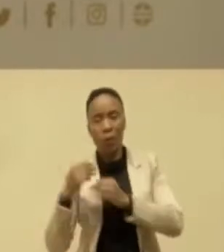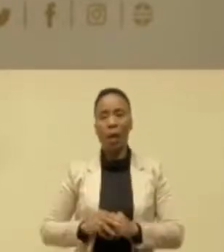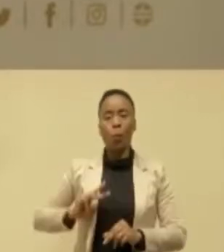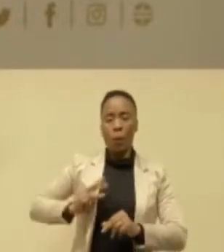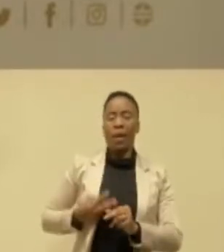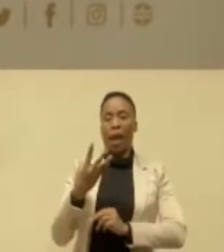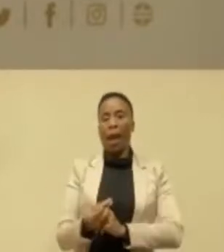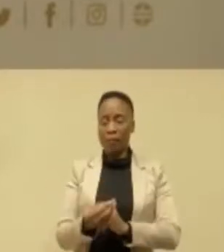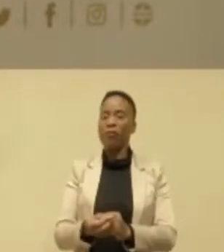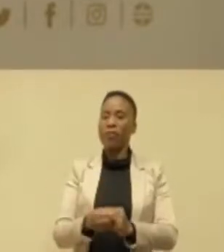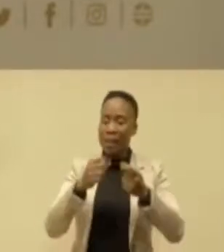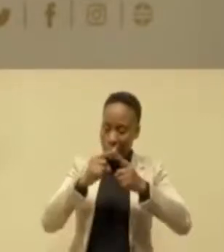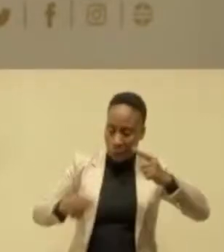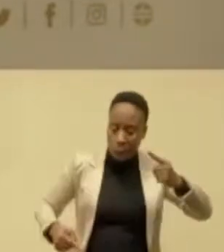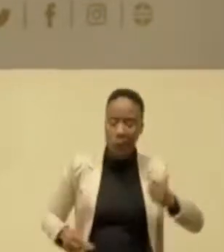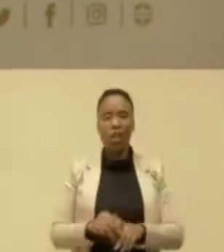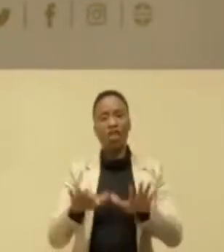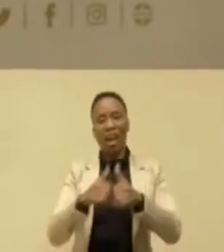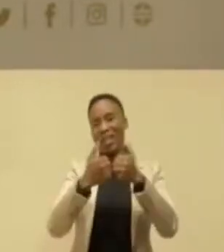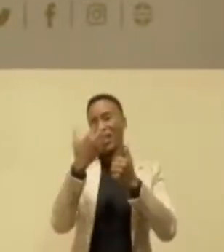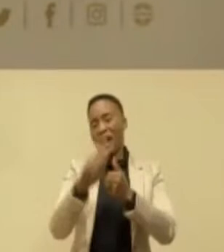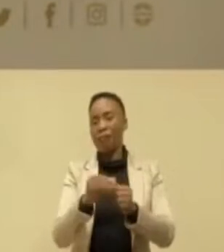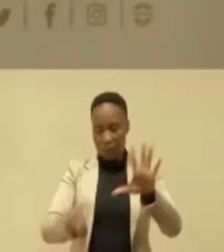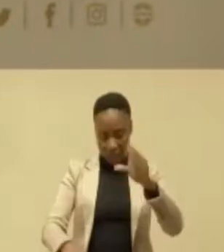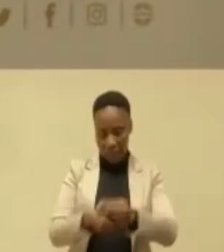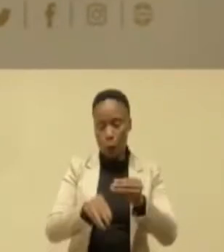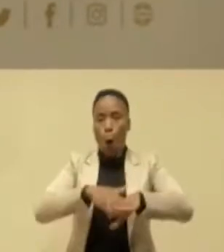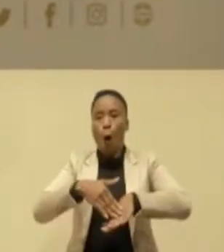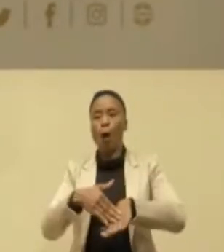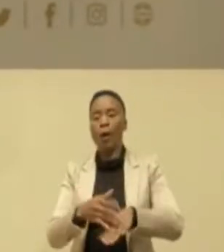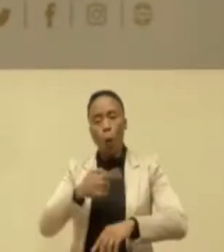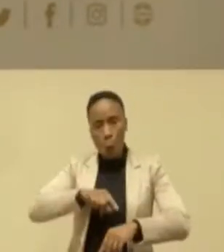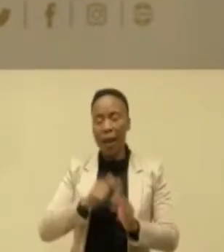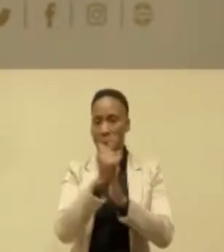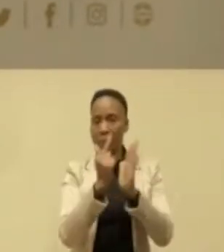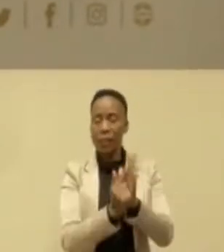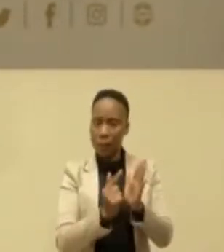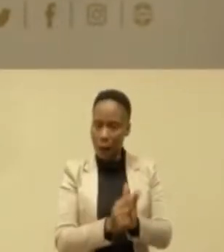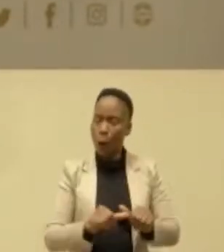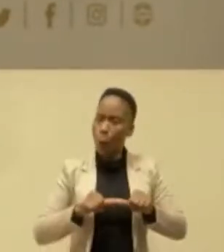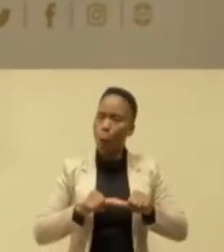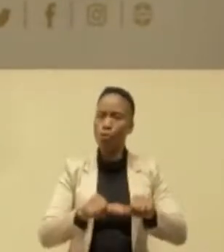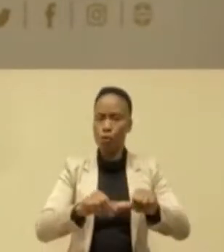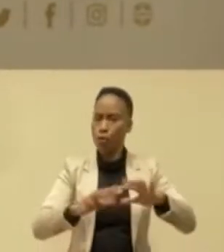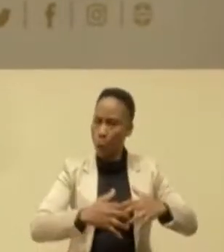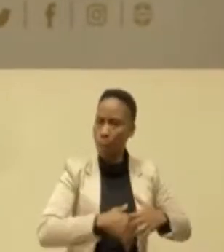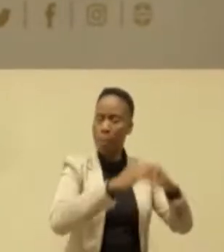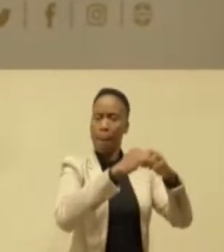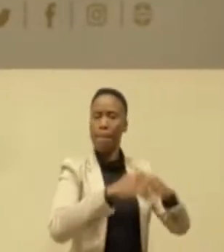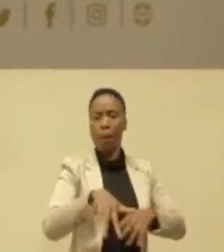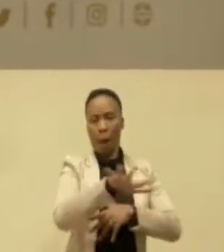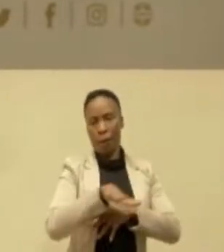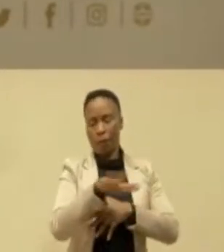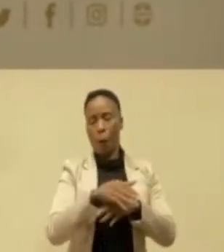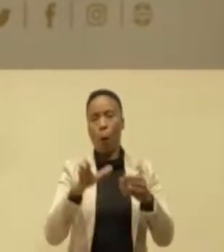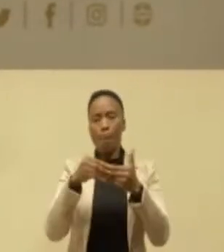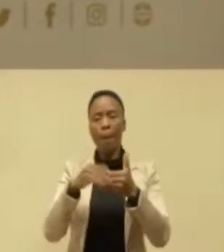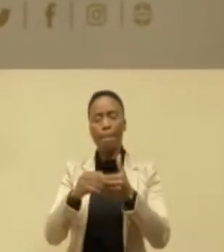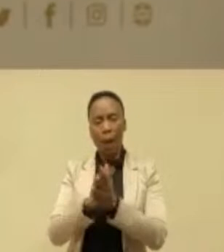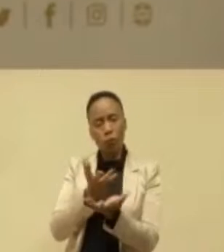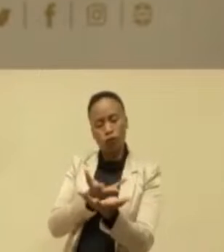of challenges as the legislation we will continue to create platforms for the members to engage and communicate their